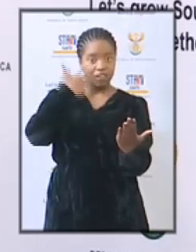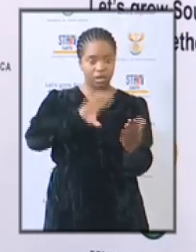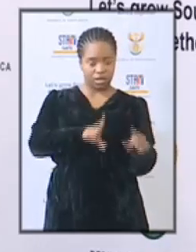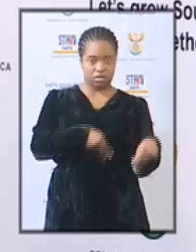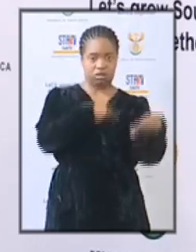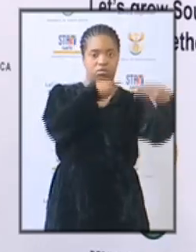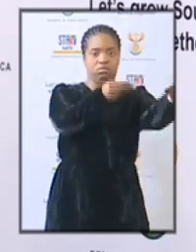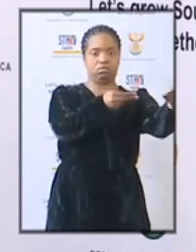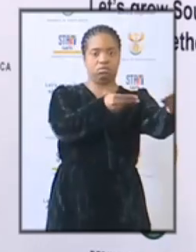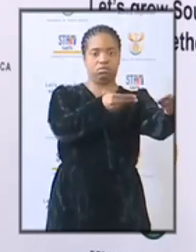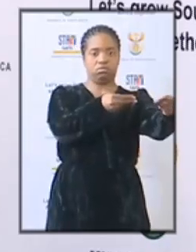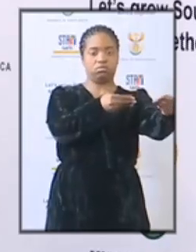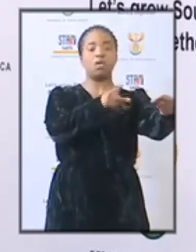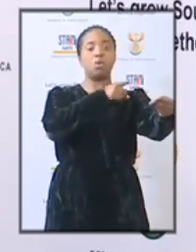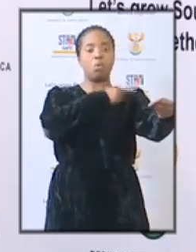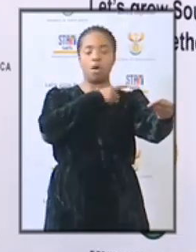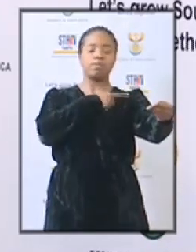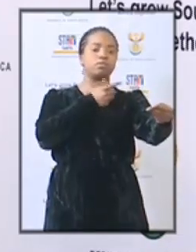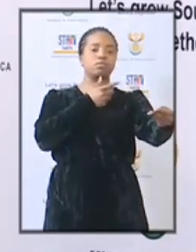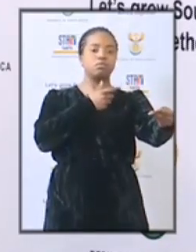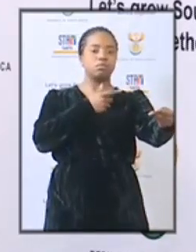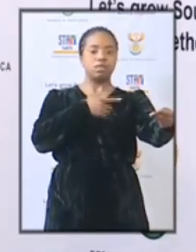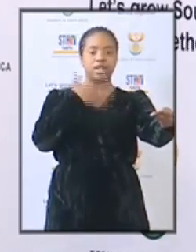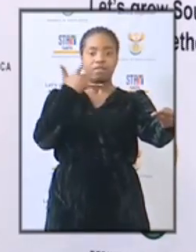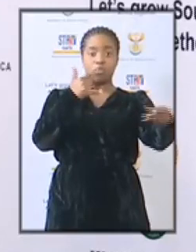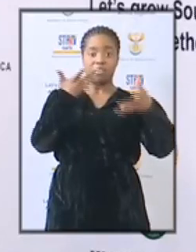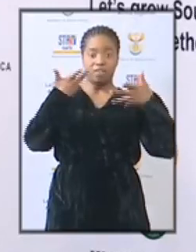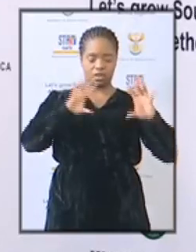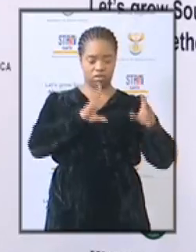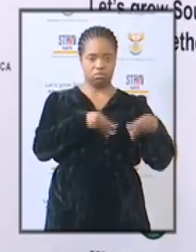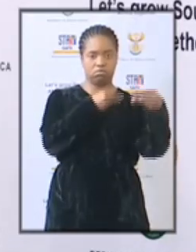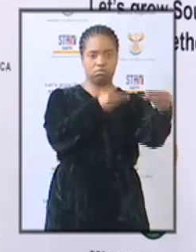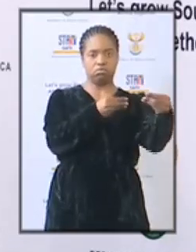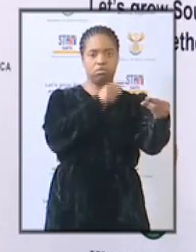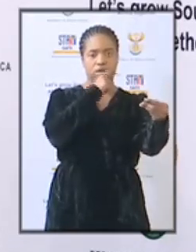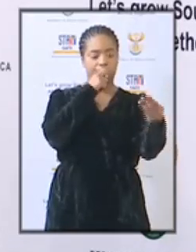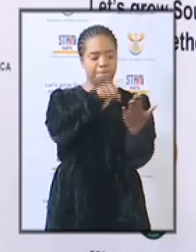relevant whenever necessary or whenever they are required.